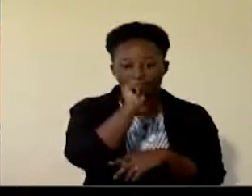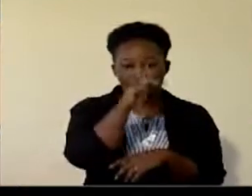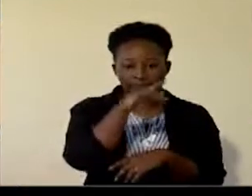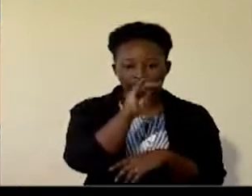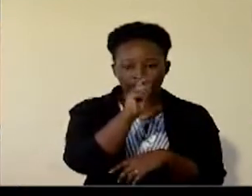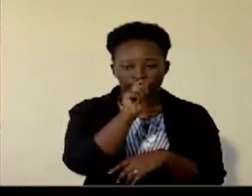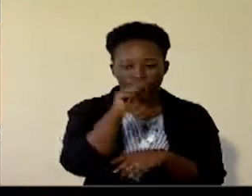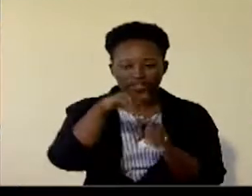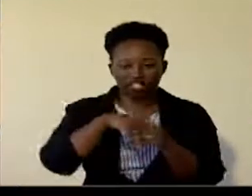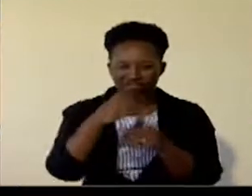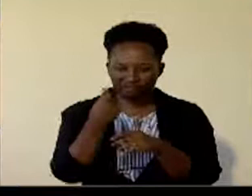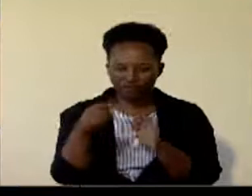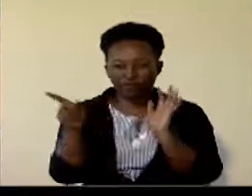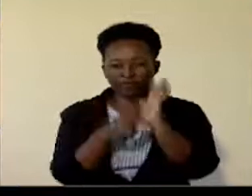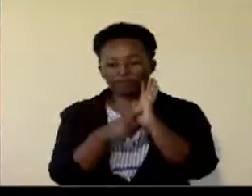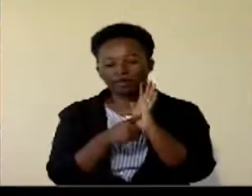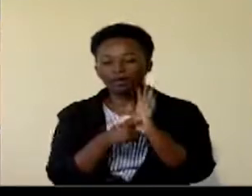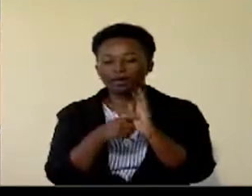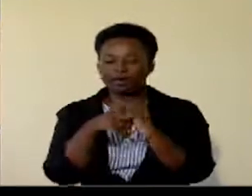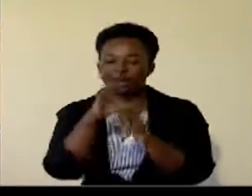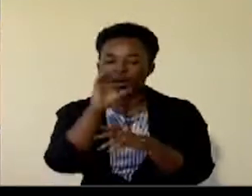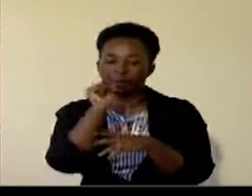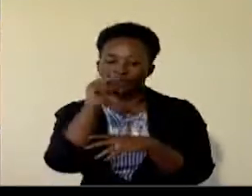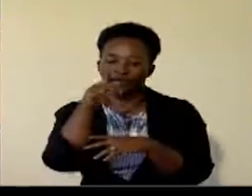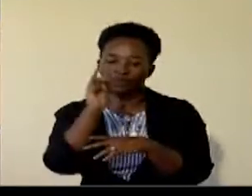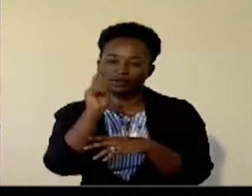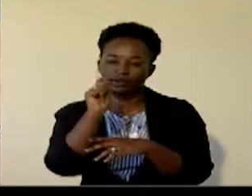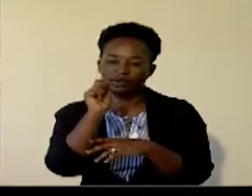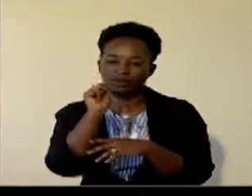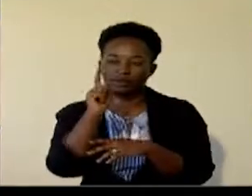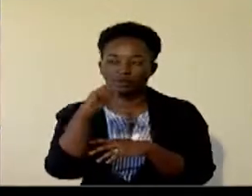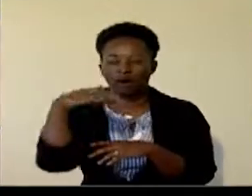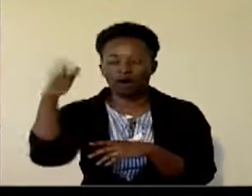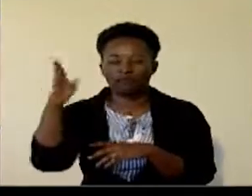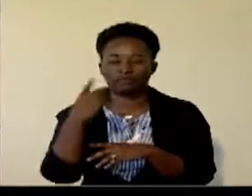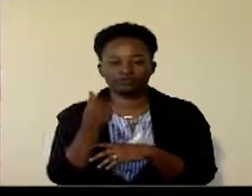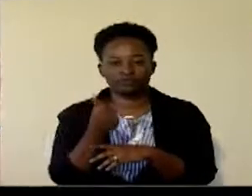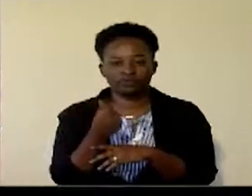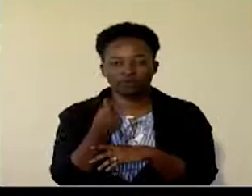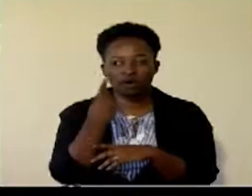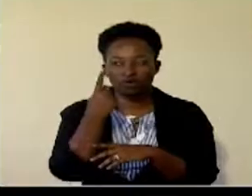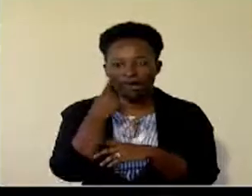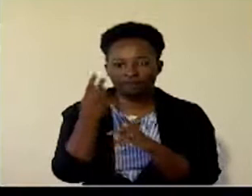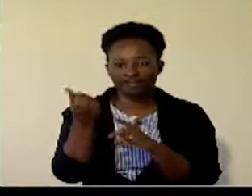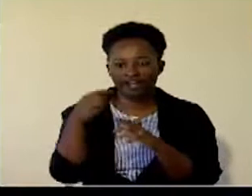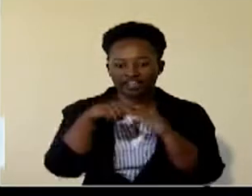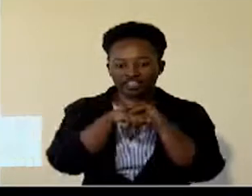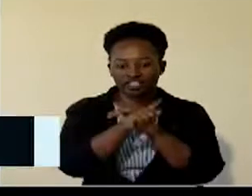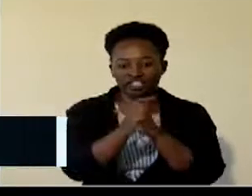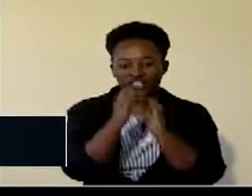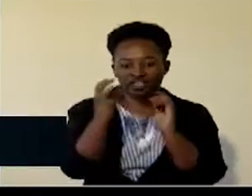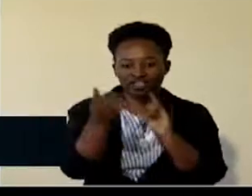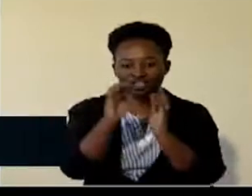the capital outflow. What comes into the country and what goes out of the country. Then on part B,